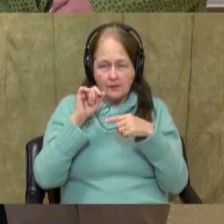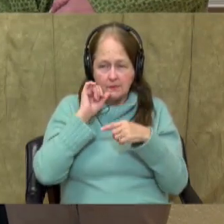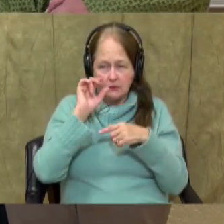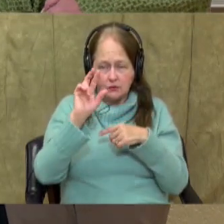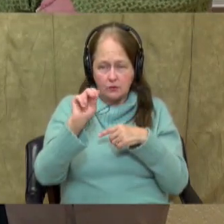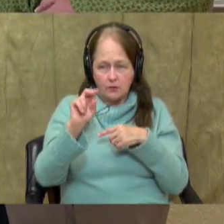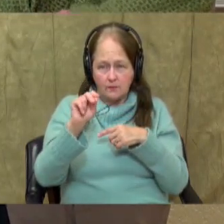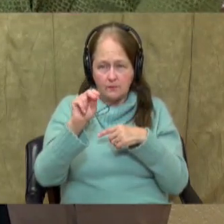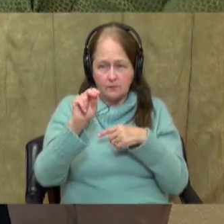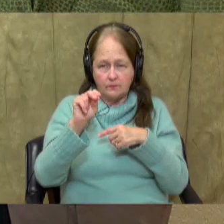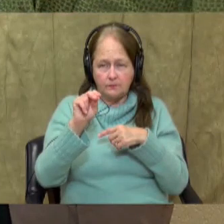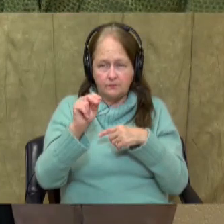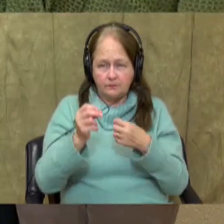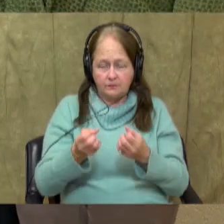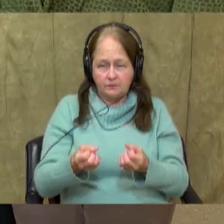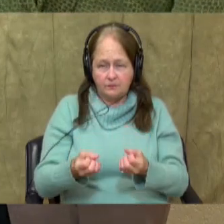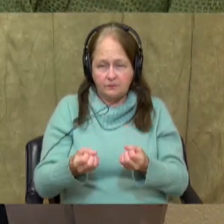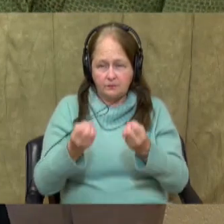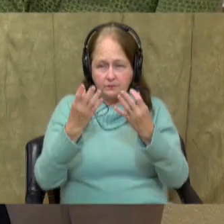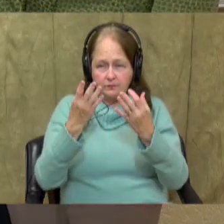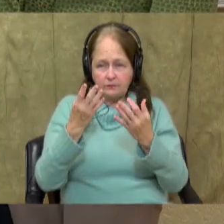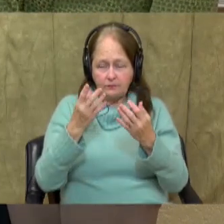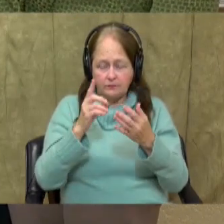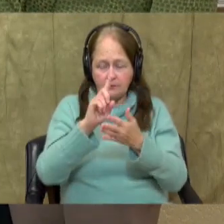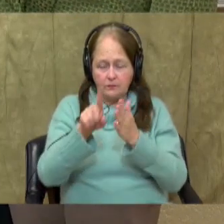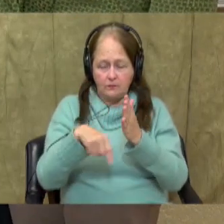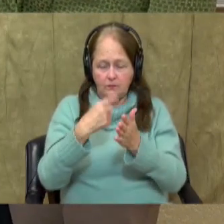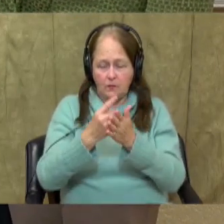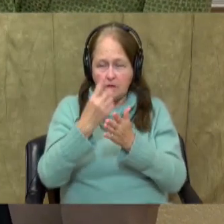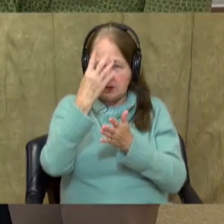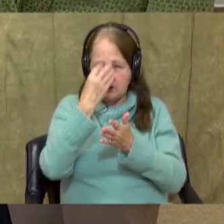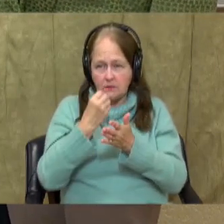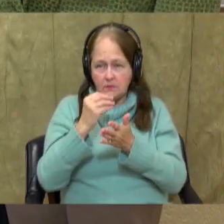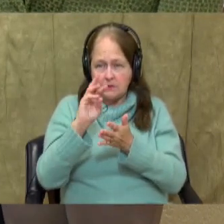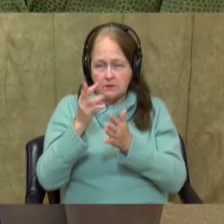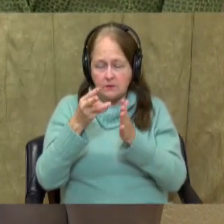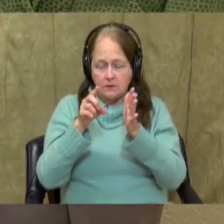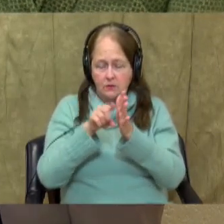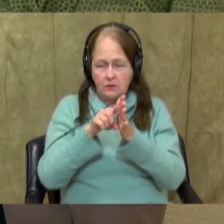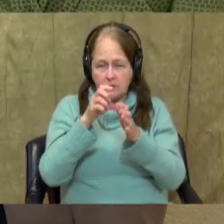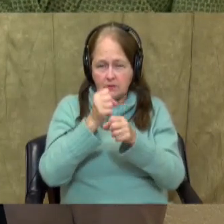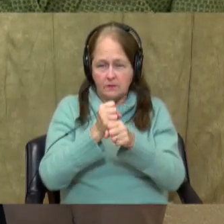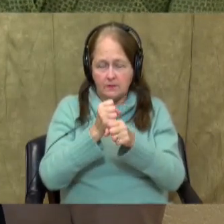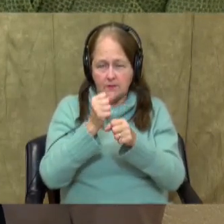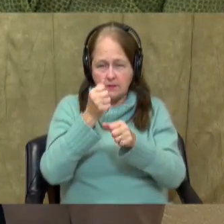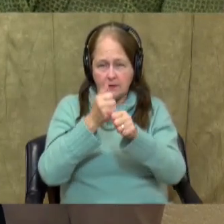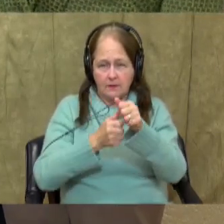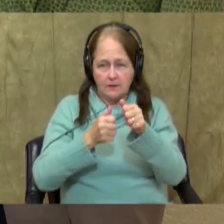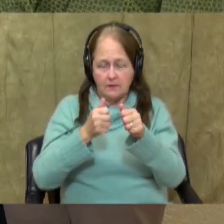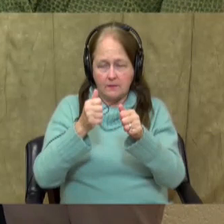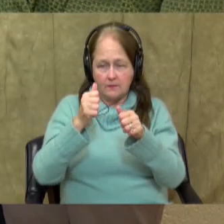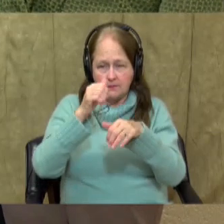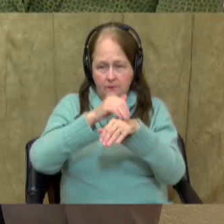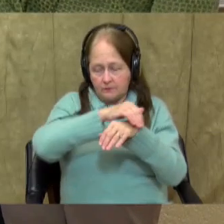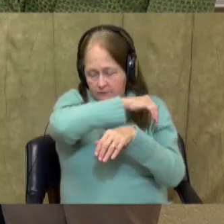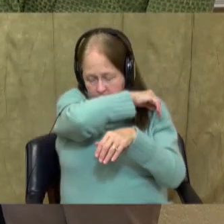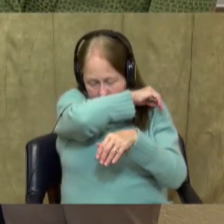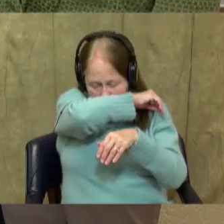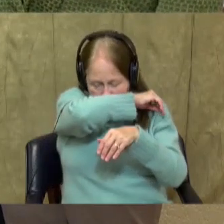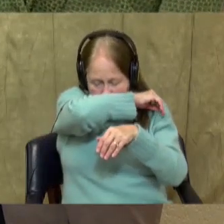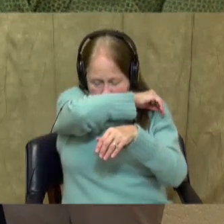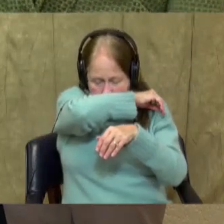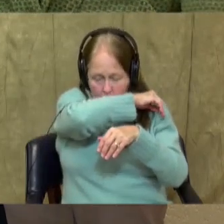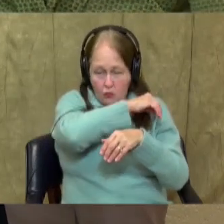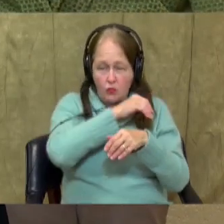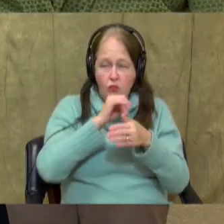to this. How many hours of sleep do 6th graders get each night? Let's ask ourselves